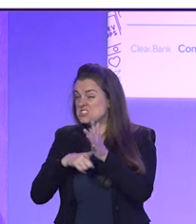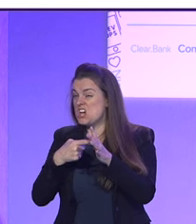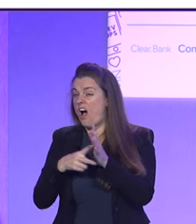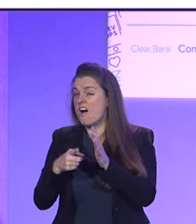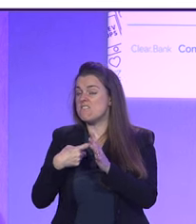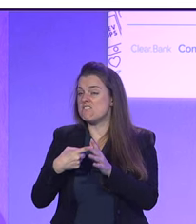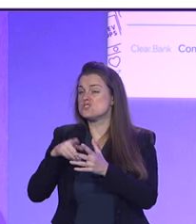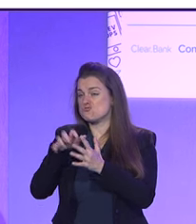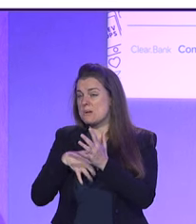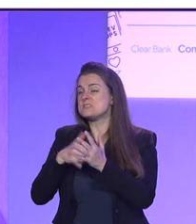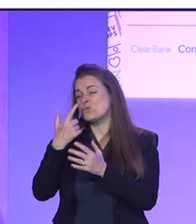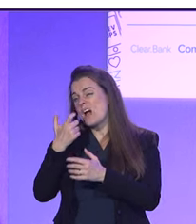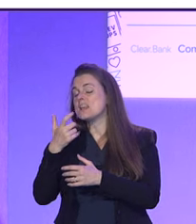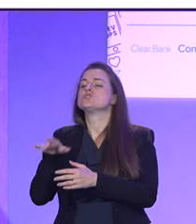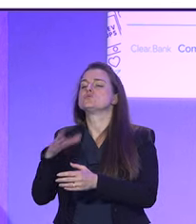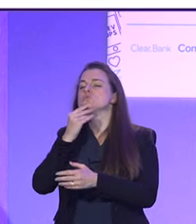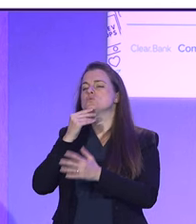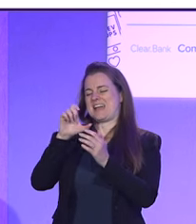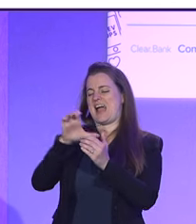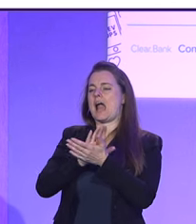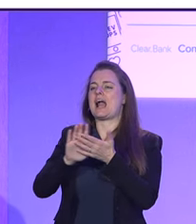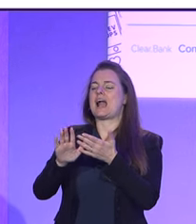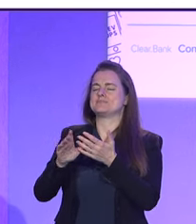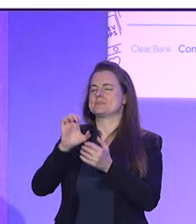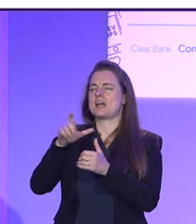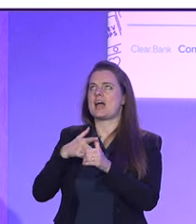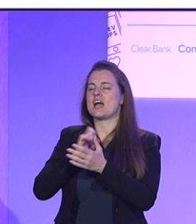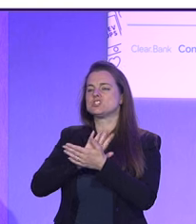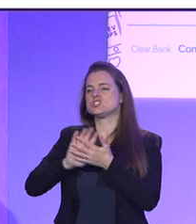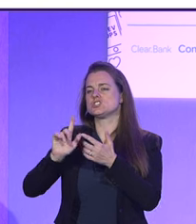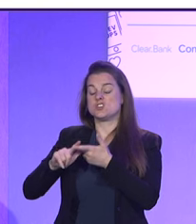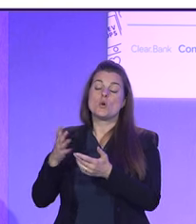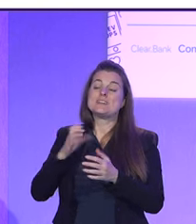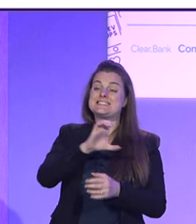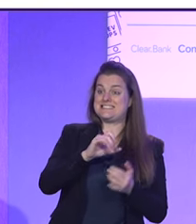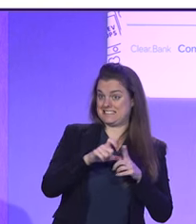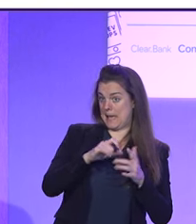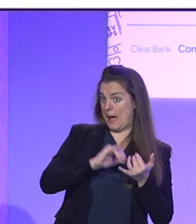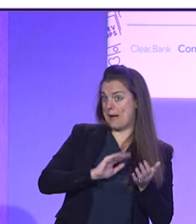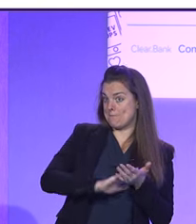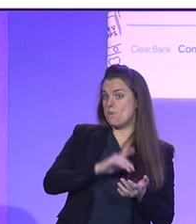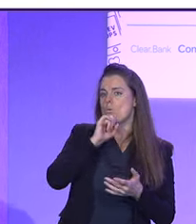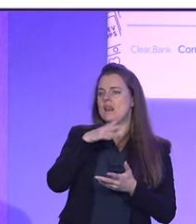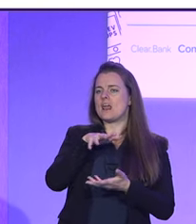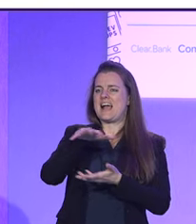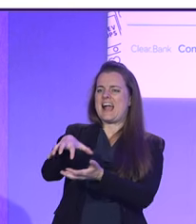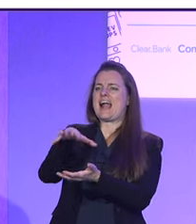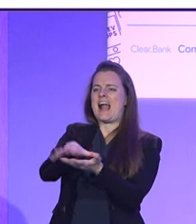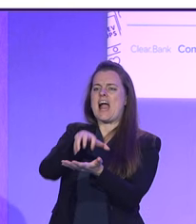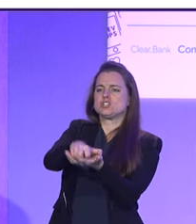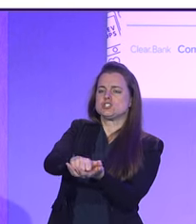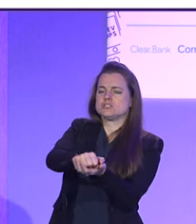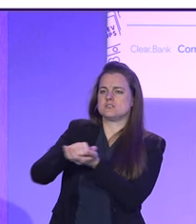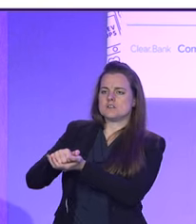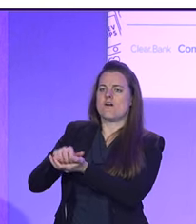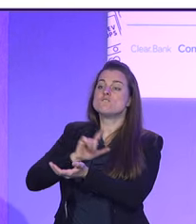them in, you can use caching for this. And the CDN will cache the content closer to the user. How